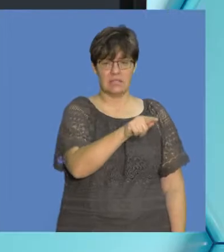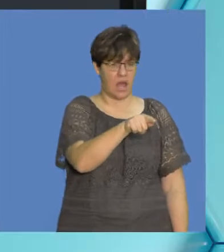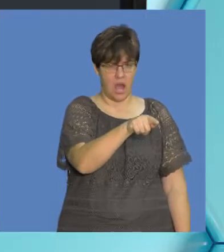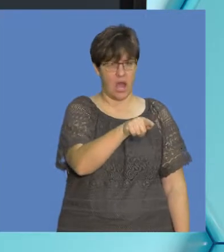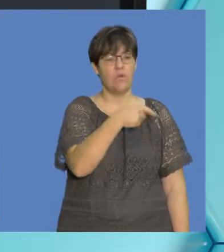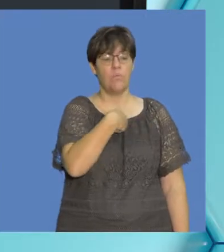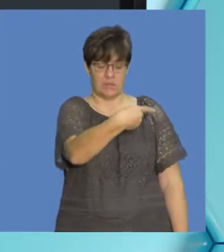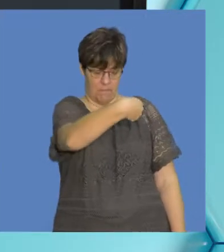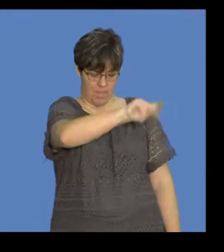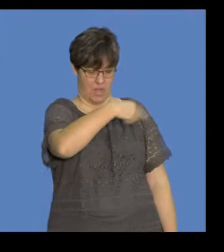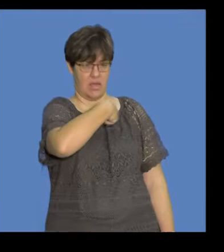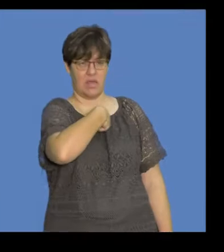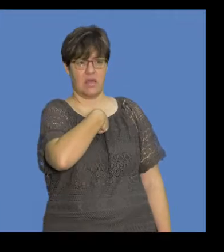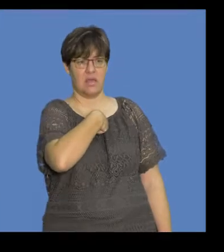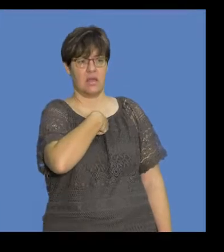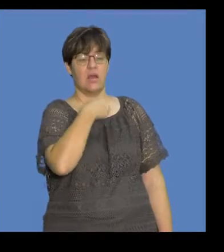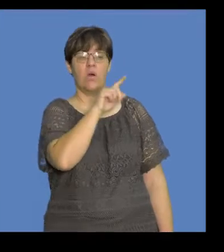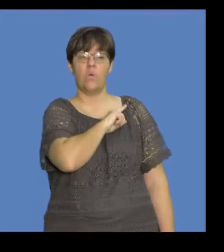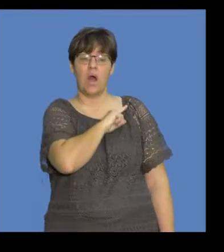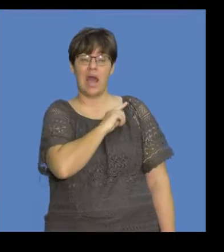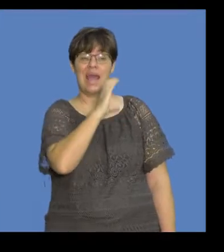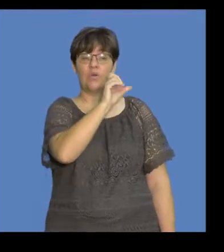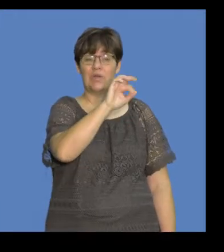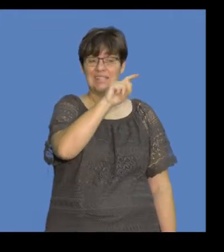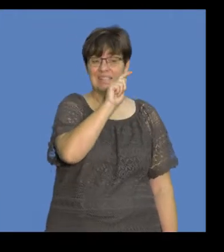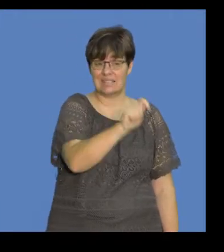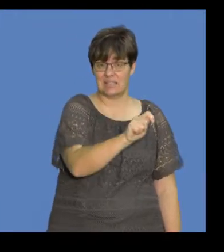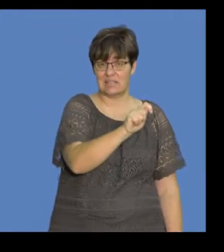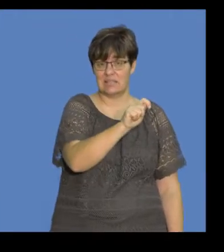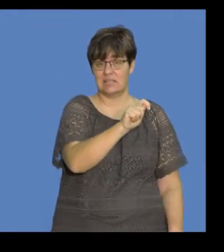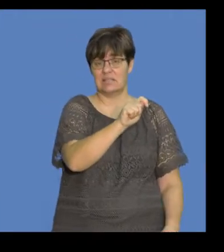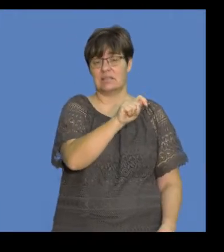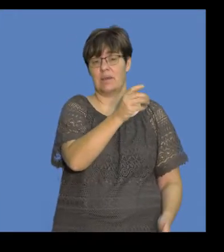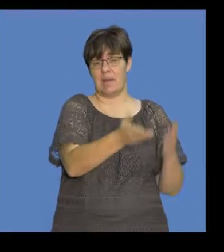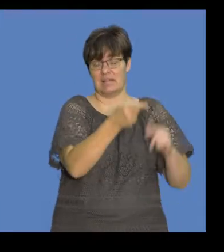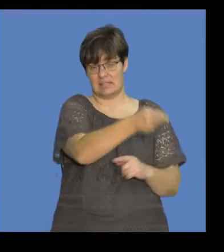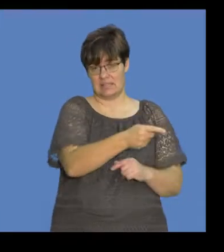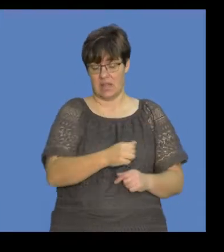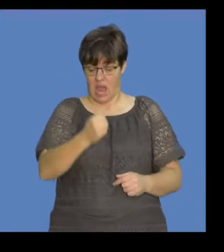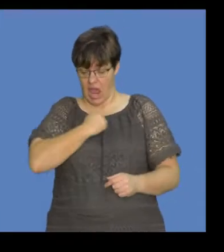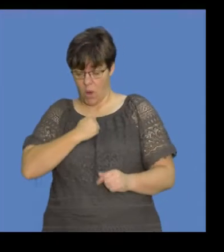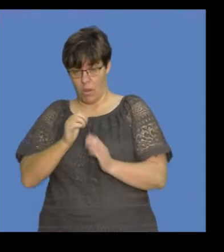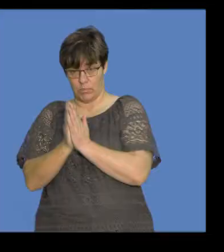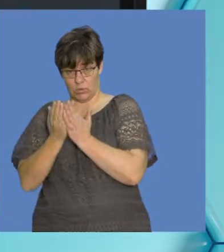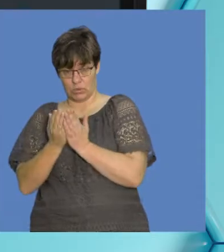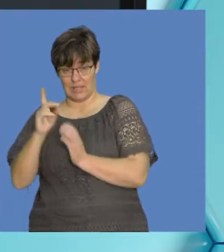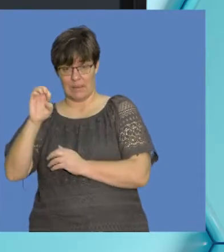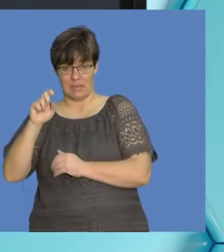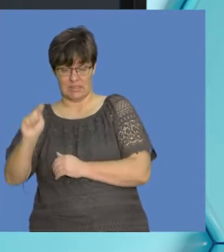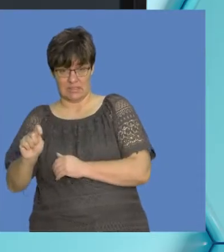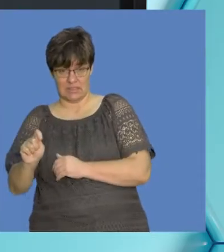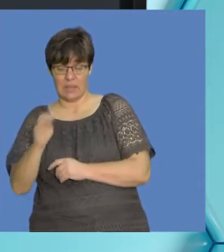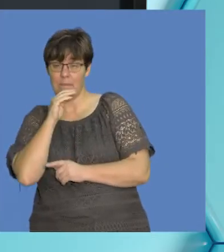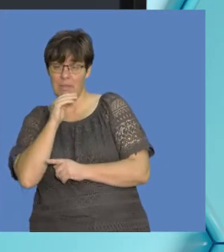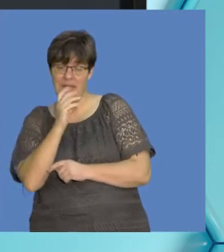that money and therefore we have a credit balance. So a debit balance in our books means